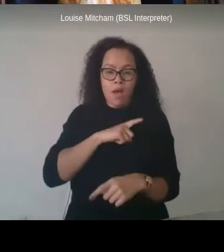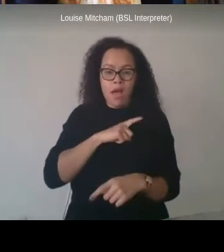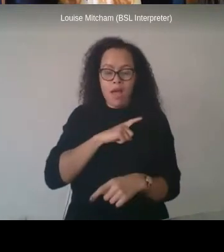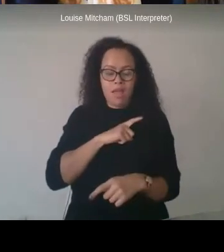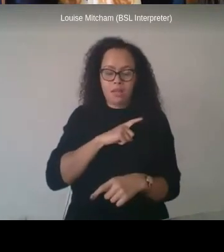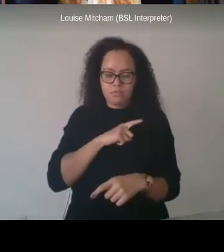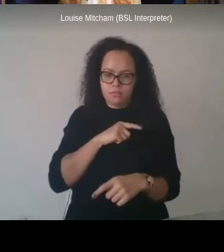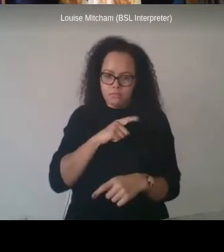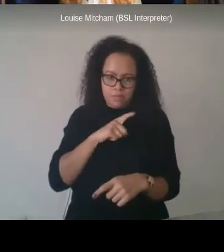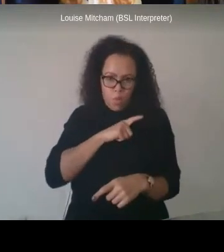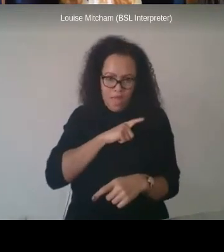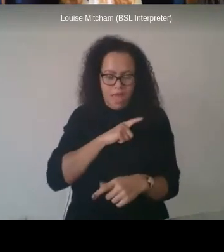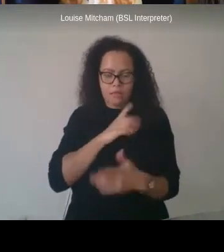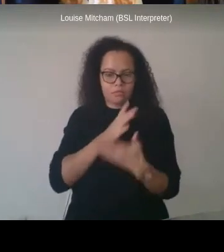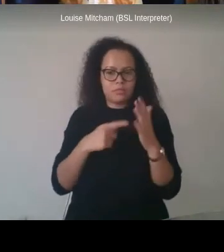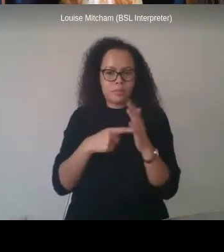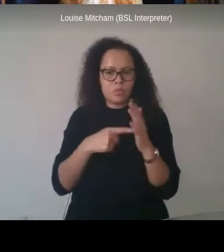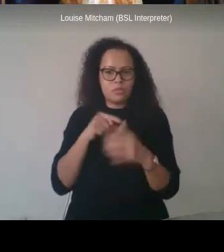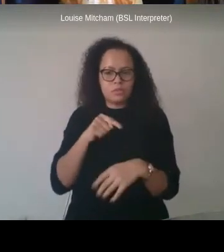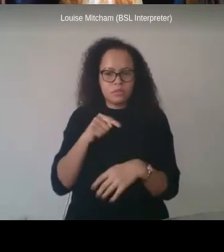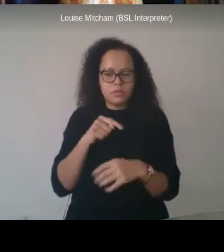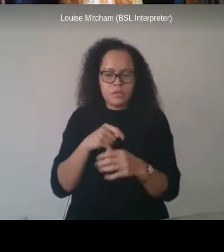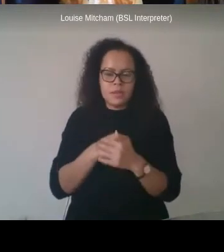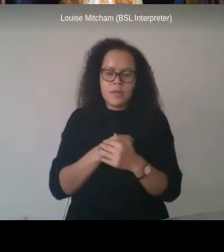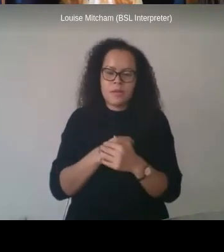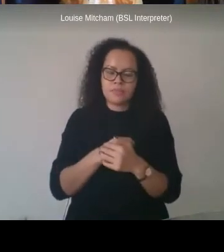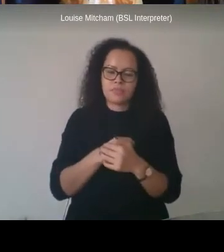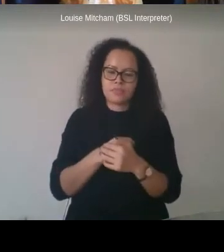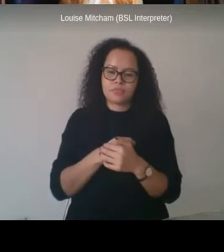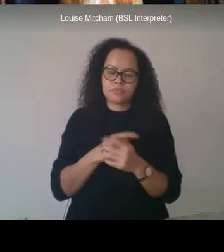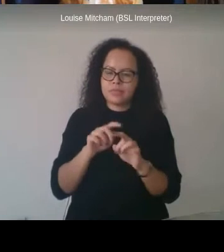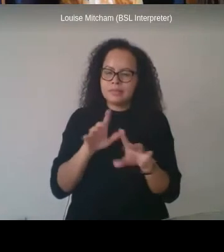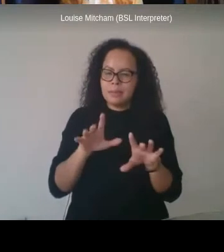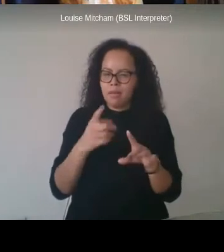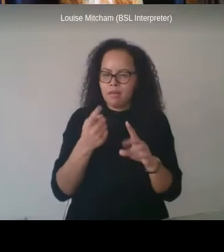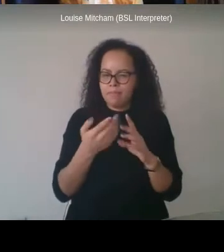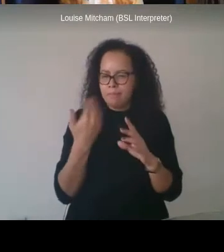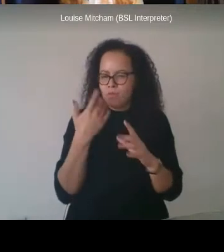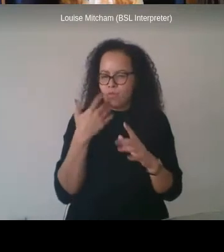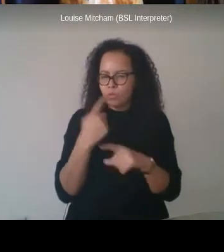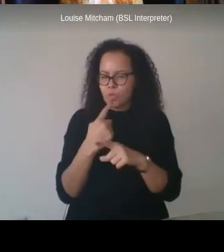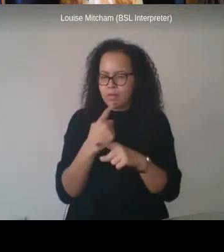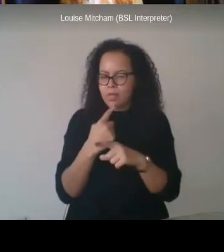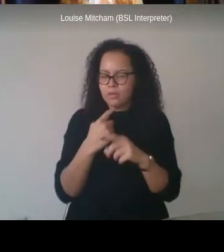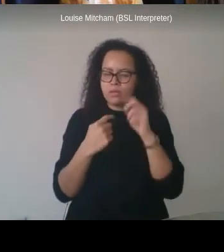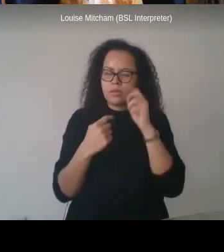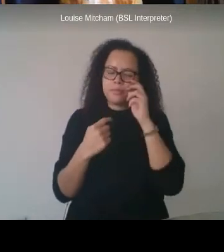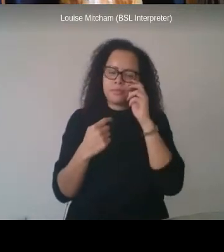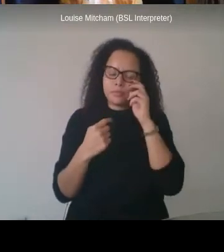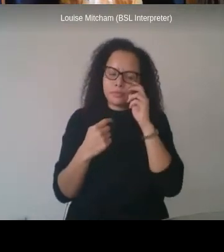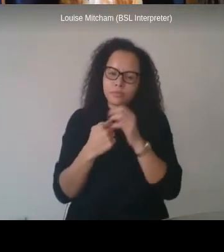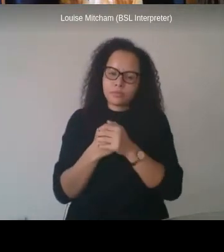other Emma's points earlier, I think it's also making sure that you may realise that